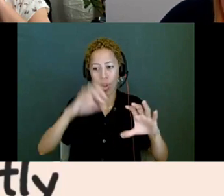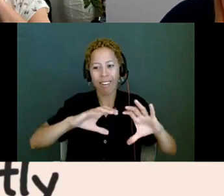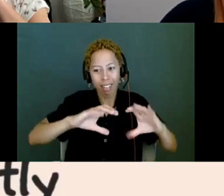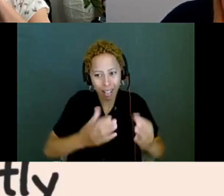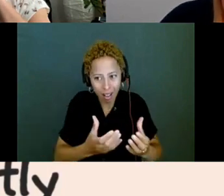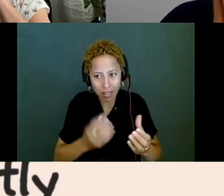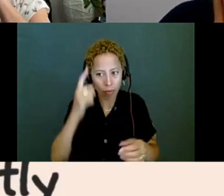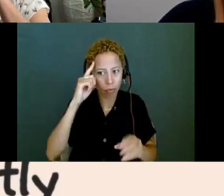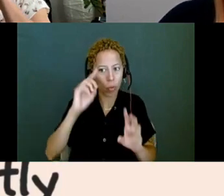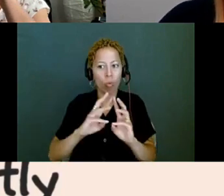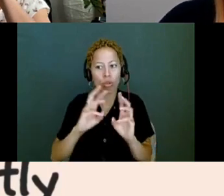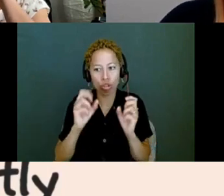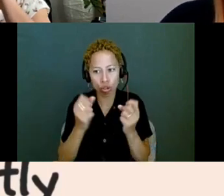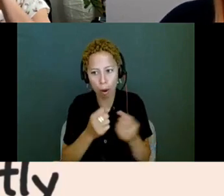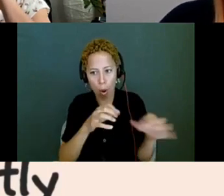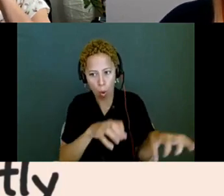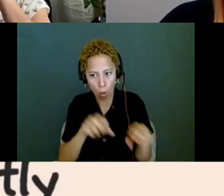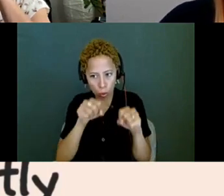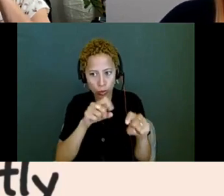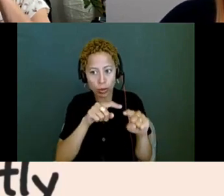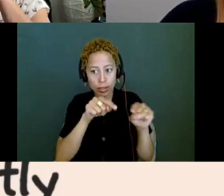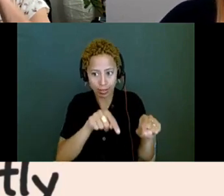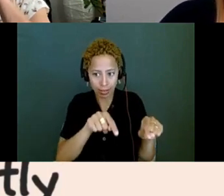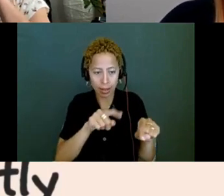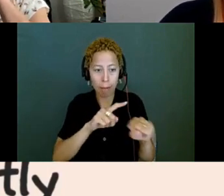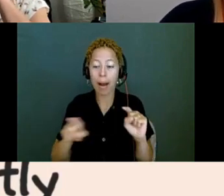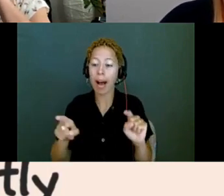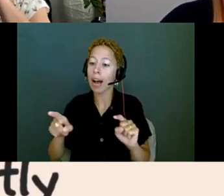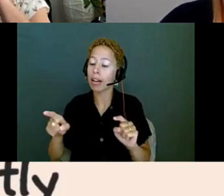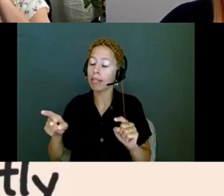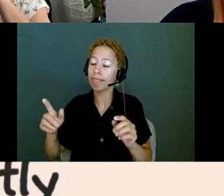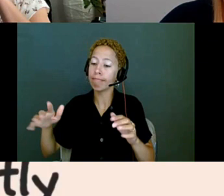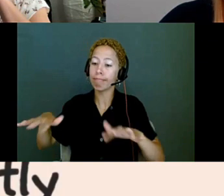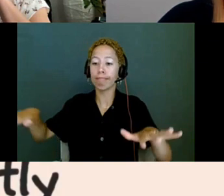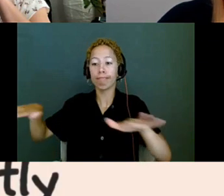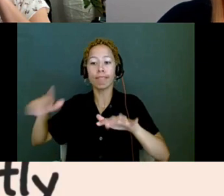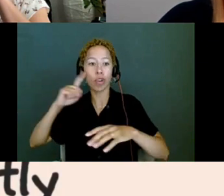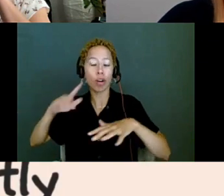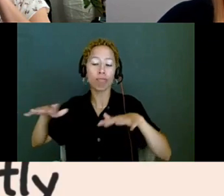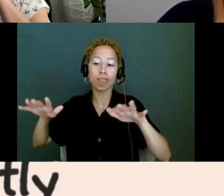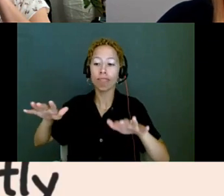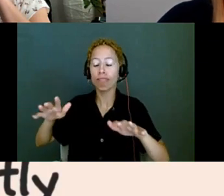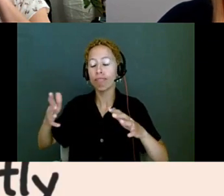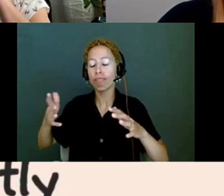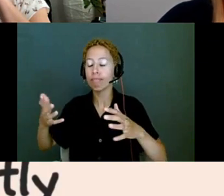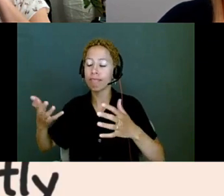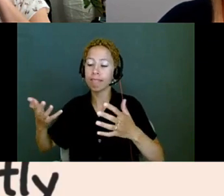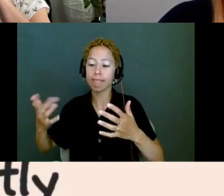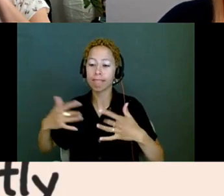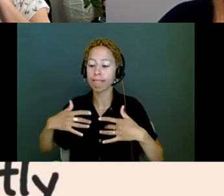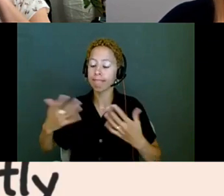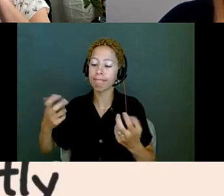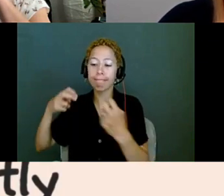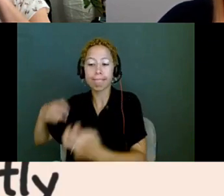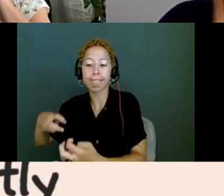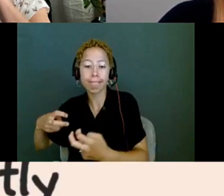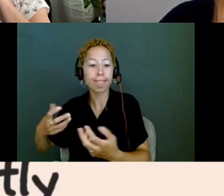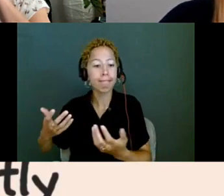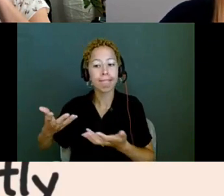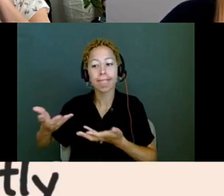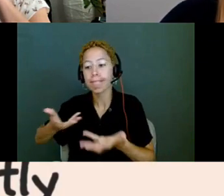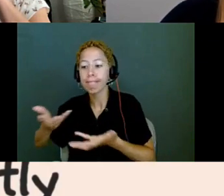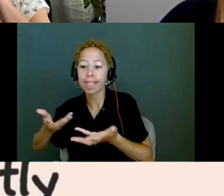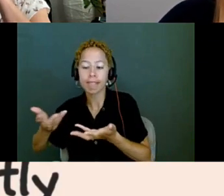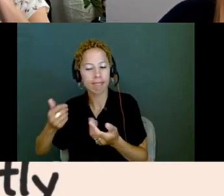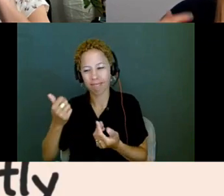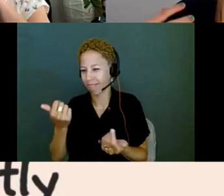and workshops, but there's not necessarily a communal space to hang out in. So what I mean is for the bigger